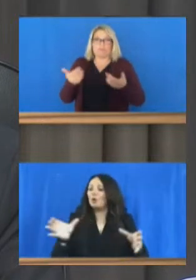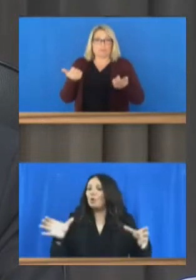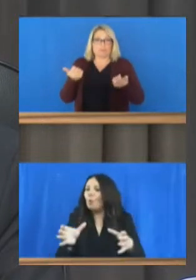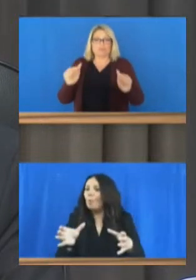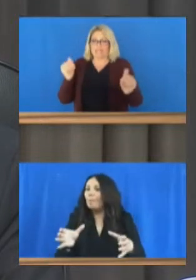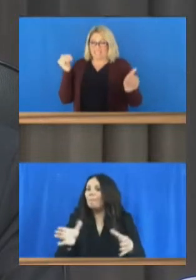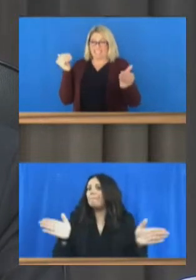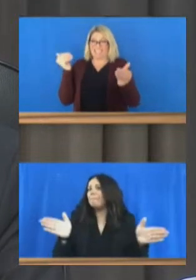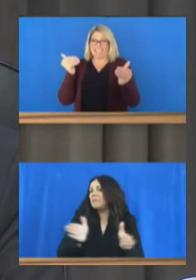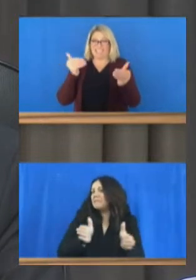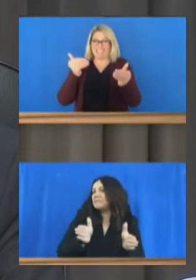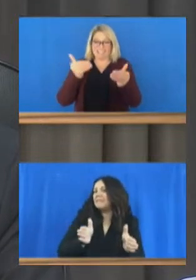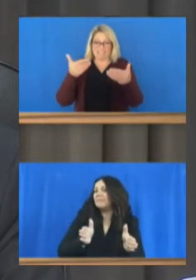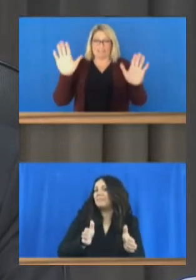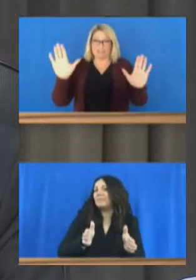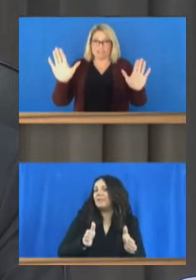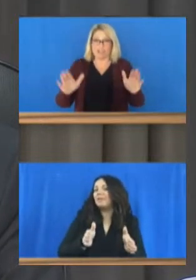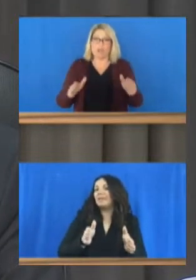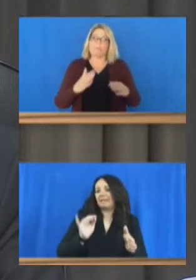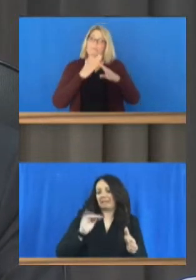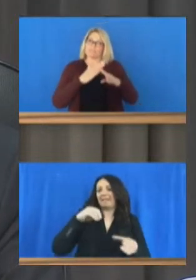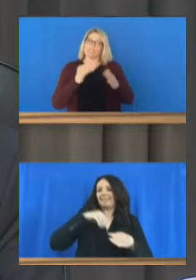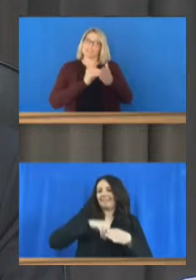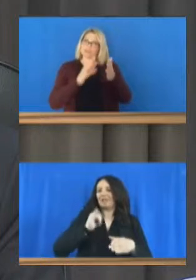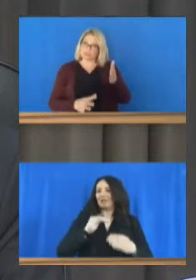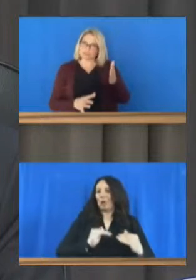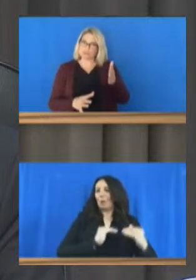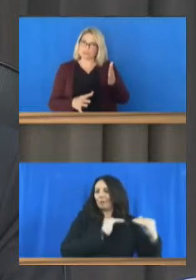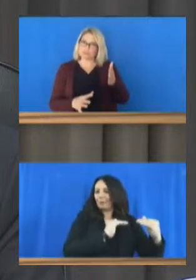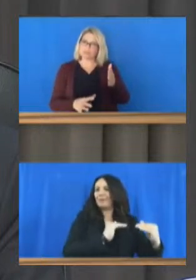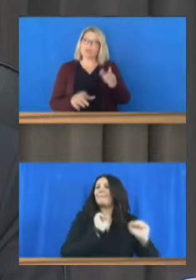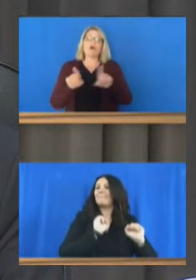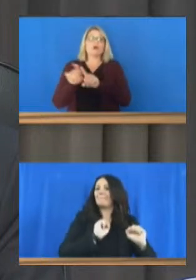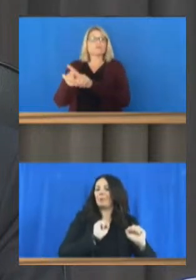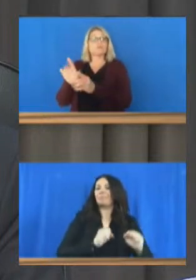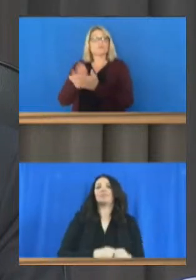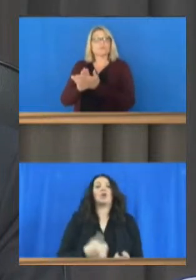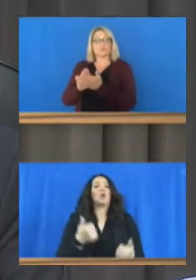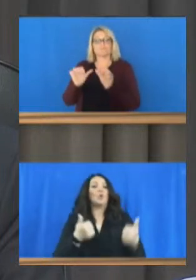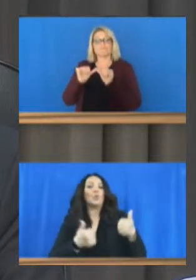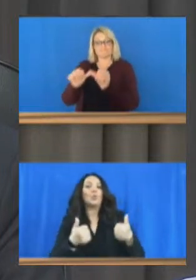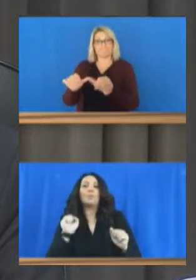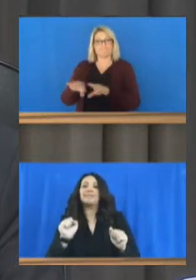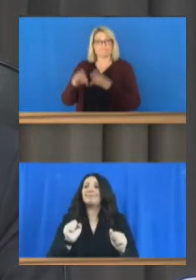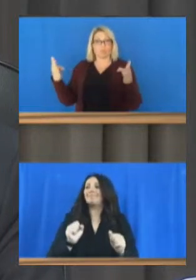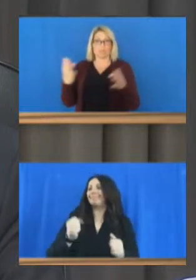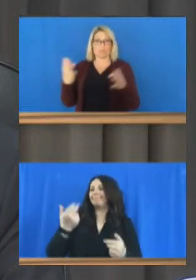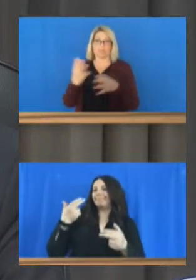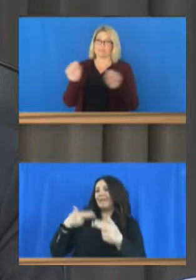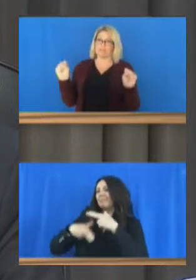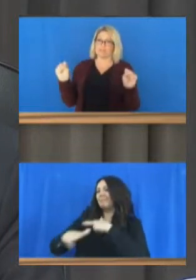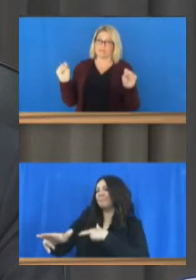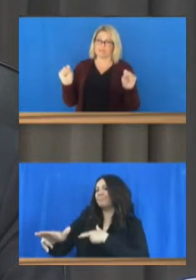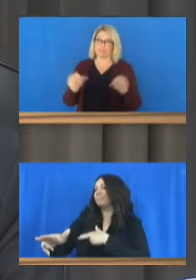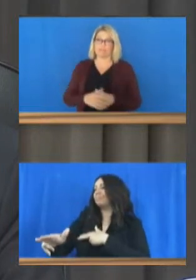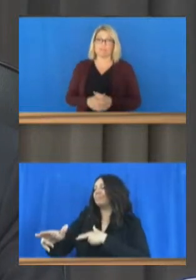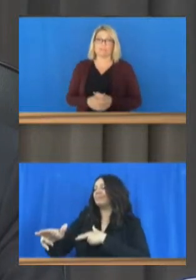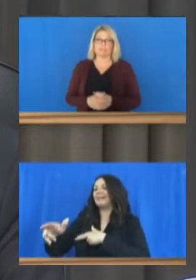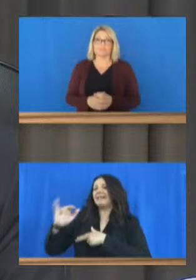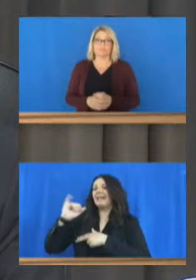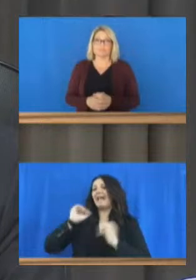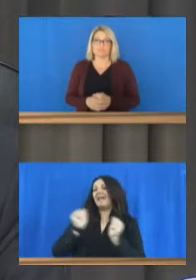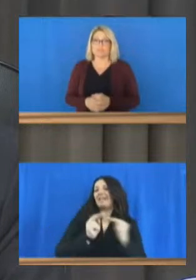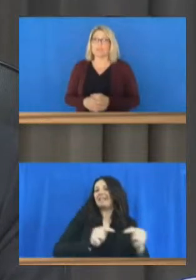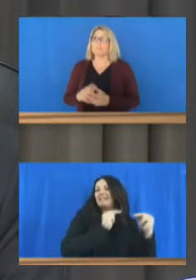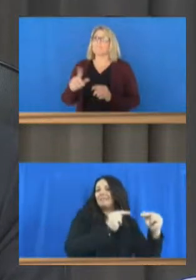all the changes that that brings, COVID-19, of course, has added an enormous extra burden of stress. So I want to thank the graduating class of 2021,